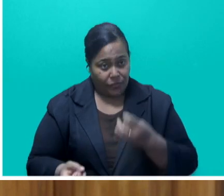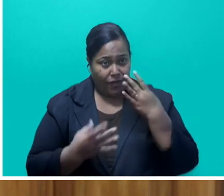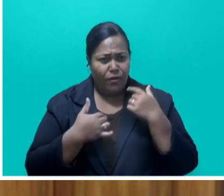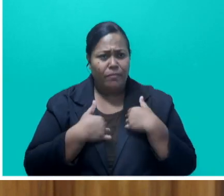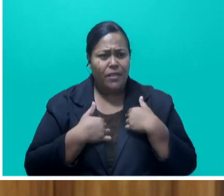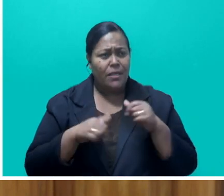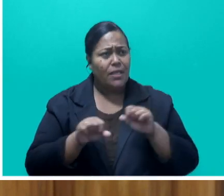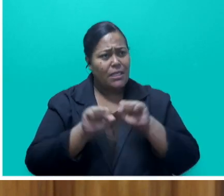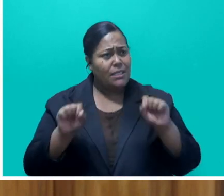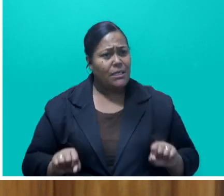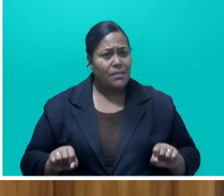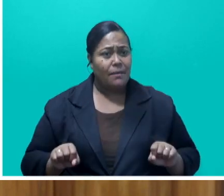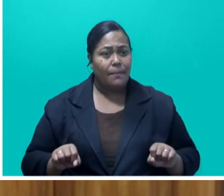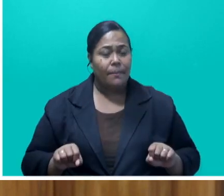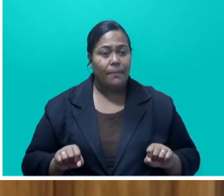is